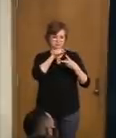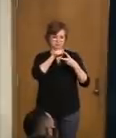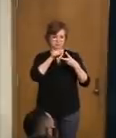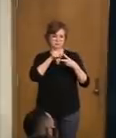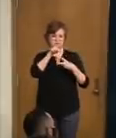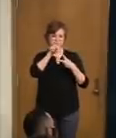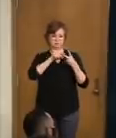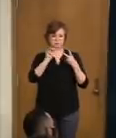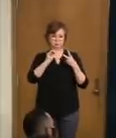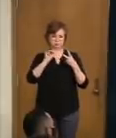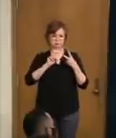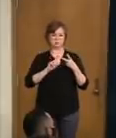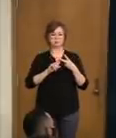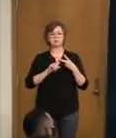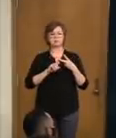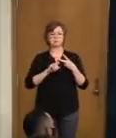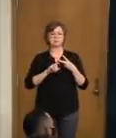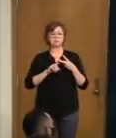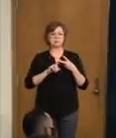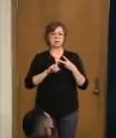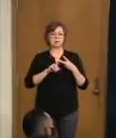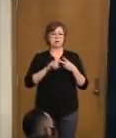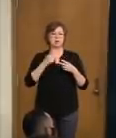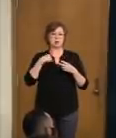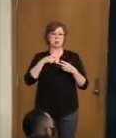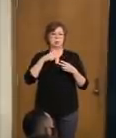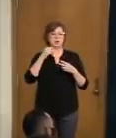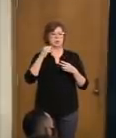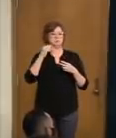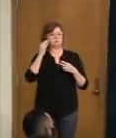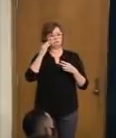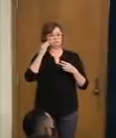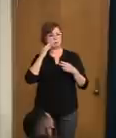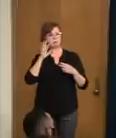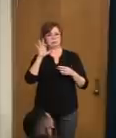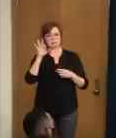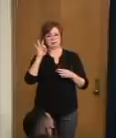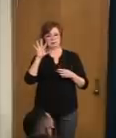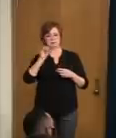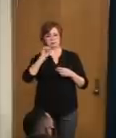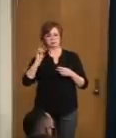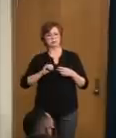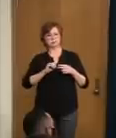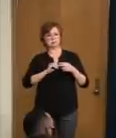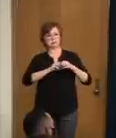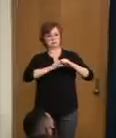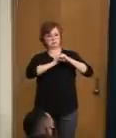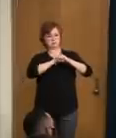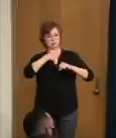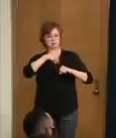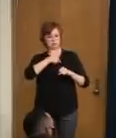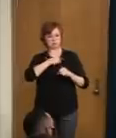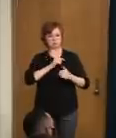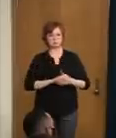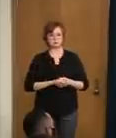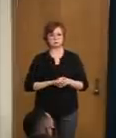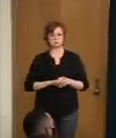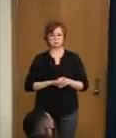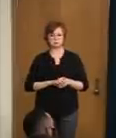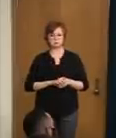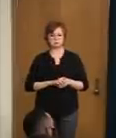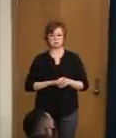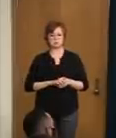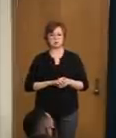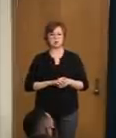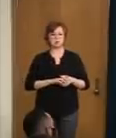suggest that 95% effective in preventing a serious disease. Starting with the highest